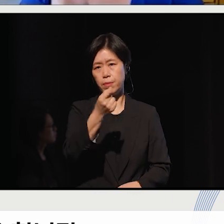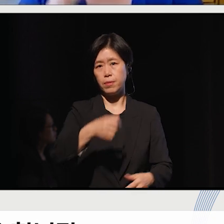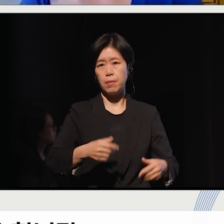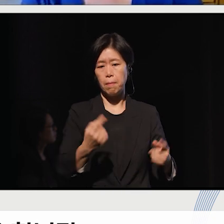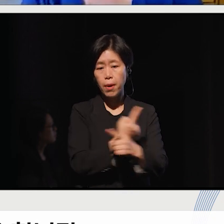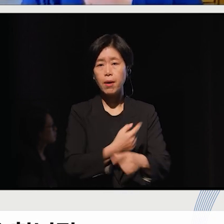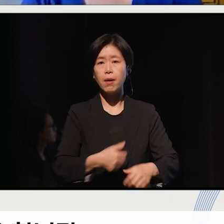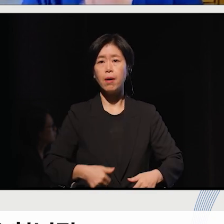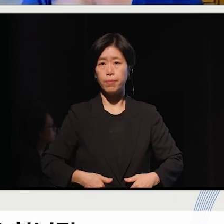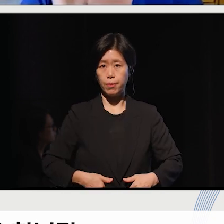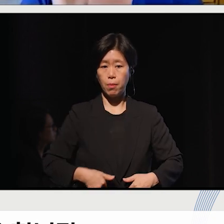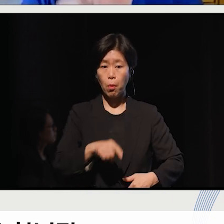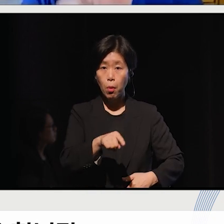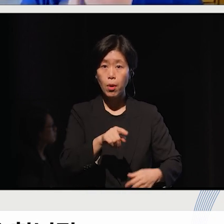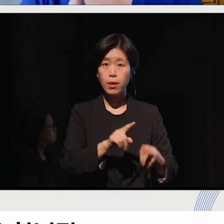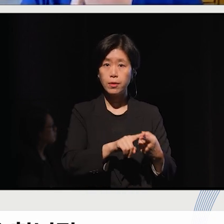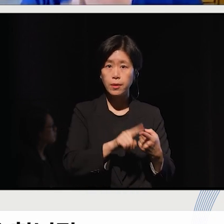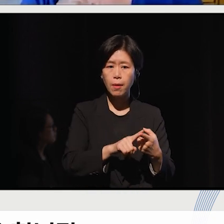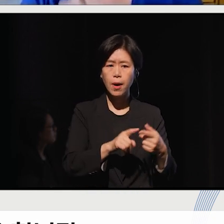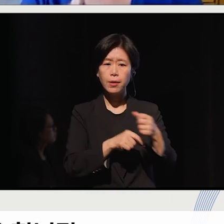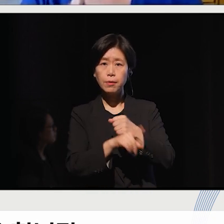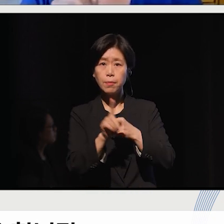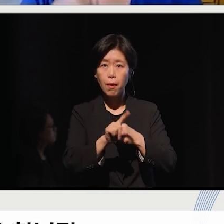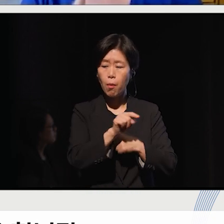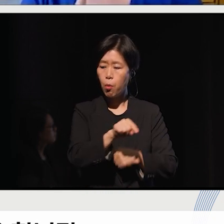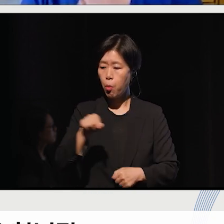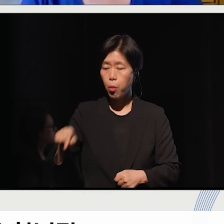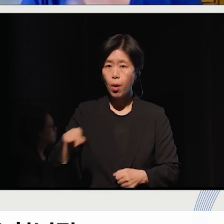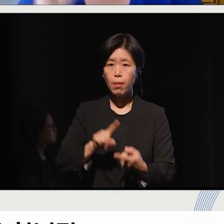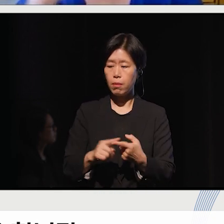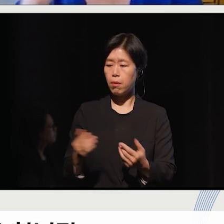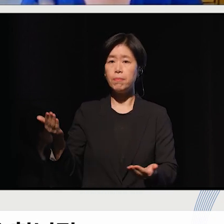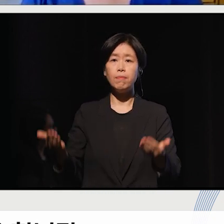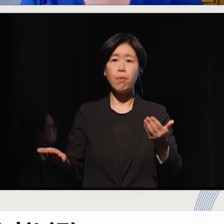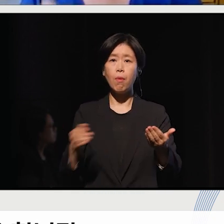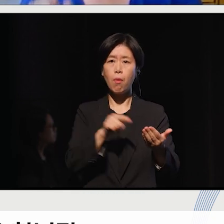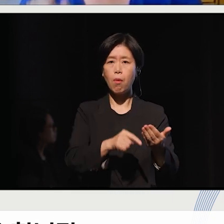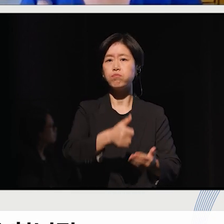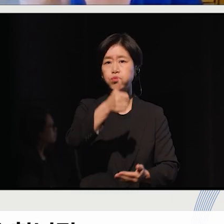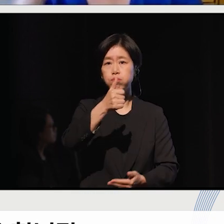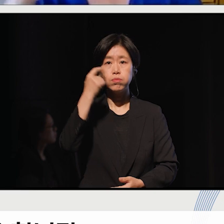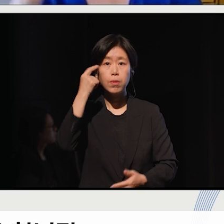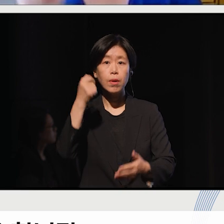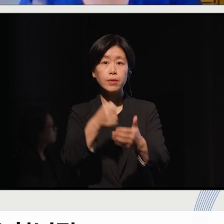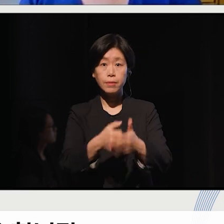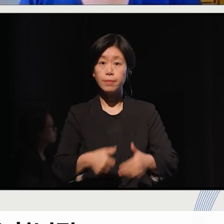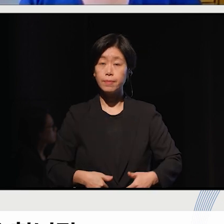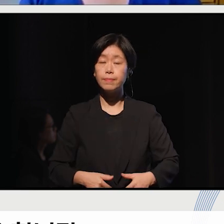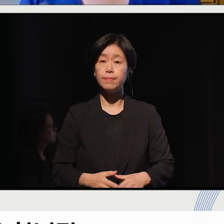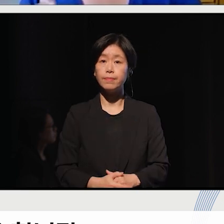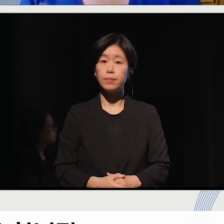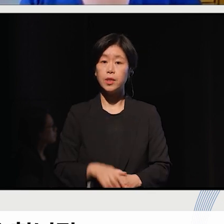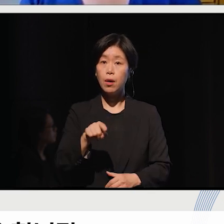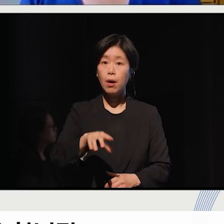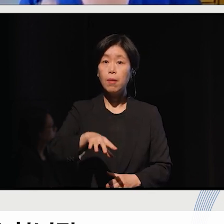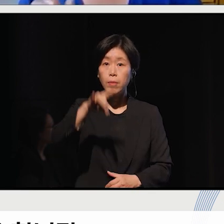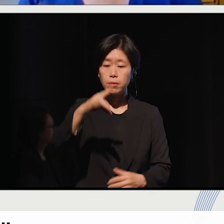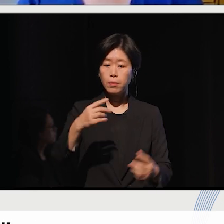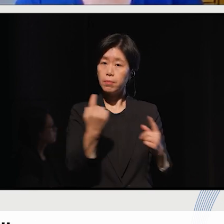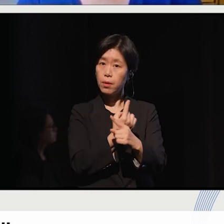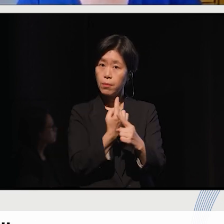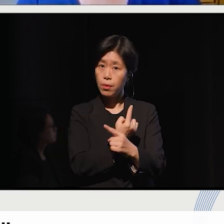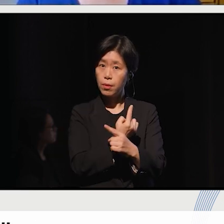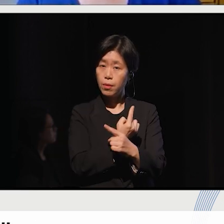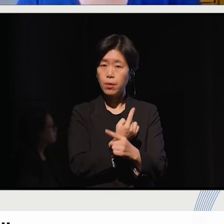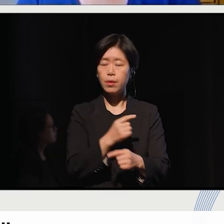Your community and those disability advisors are critical in that process of setting those priorities.